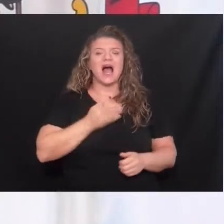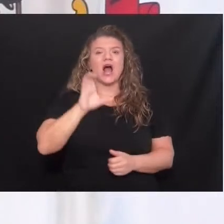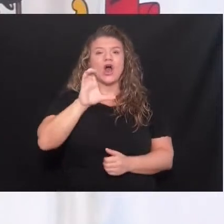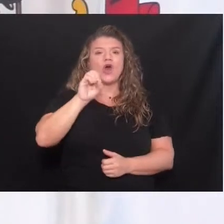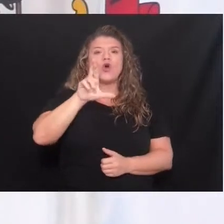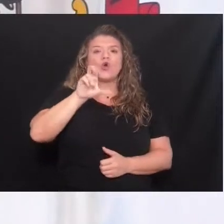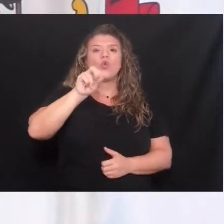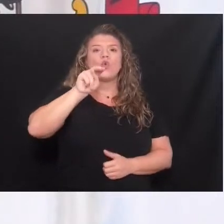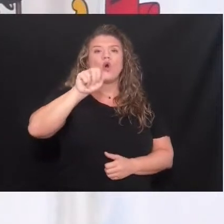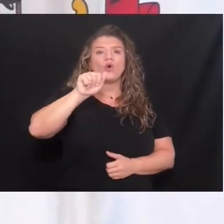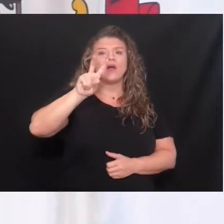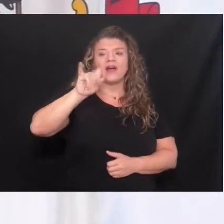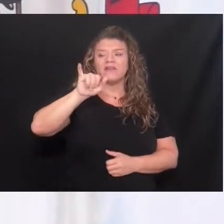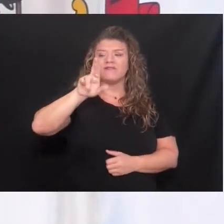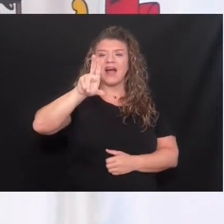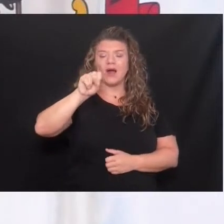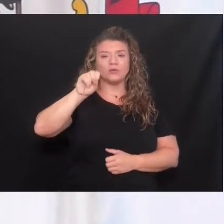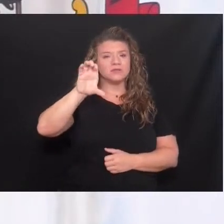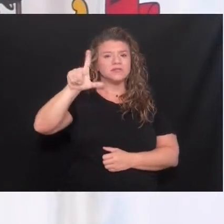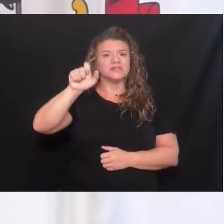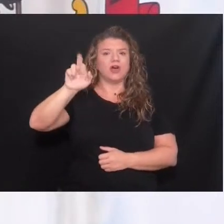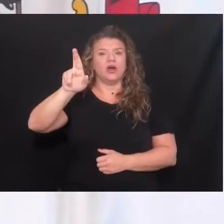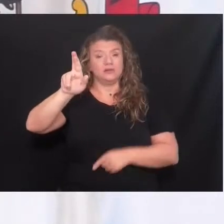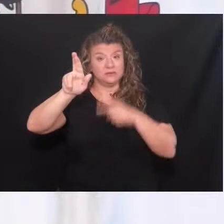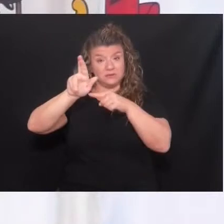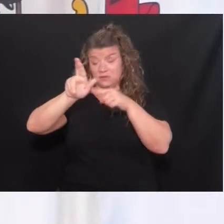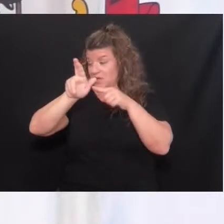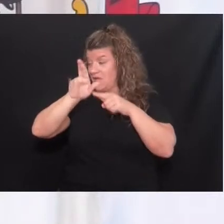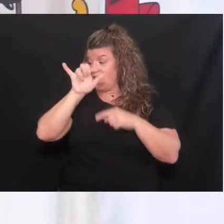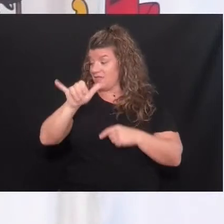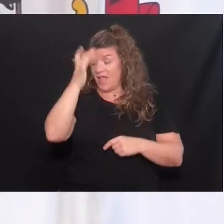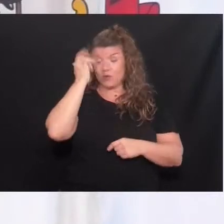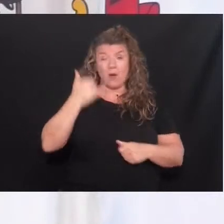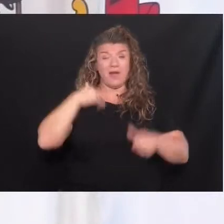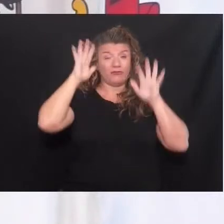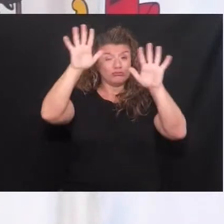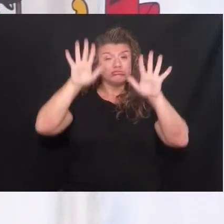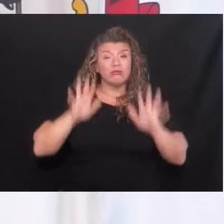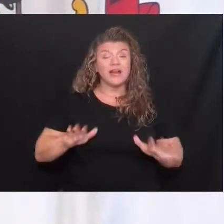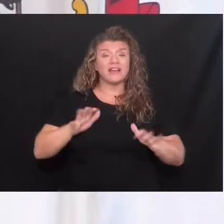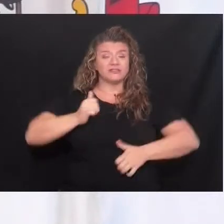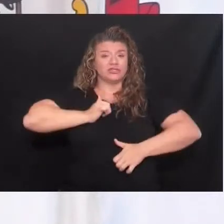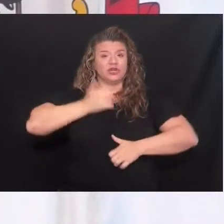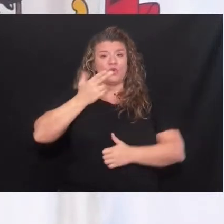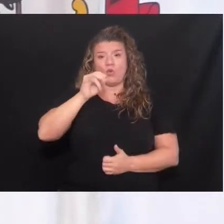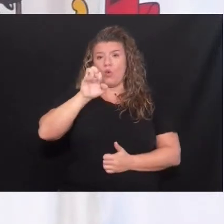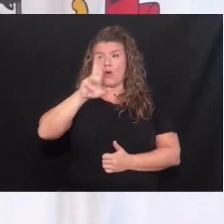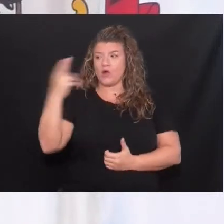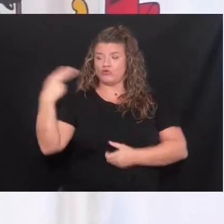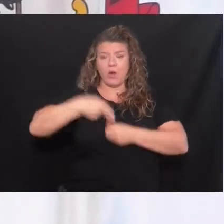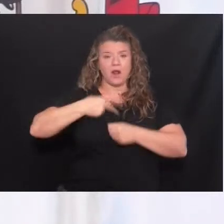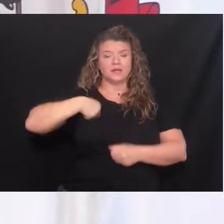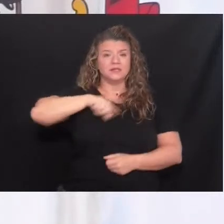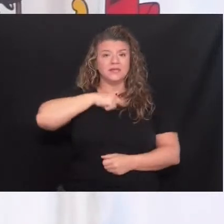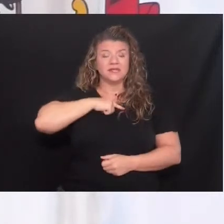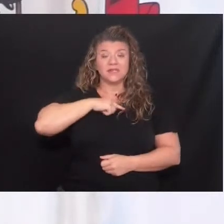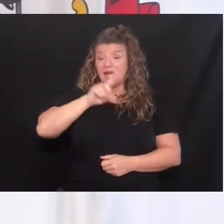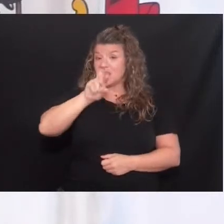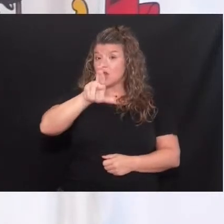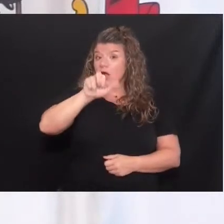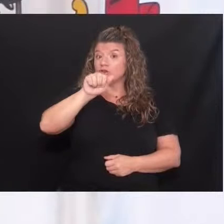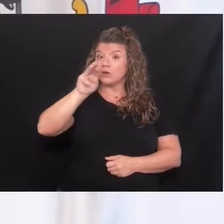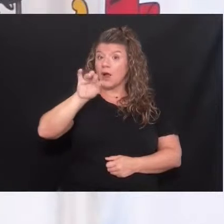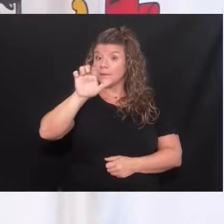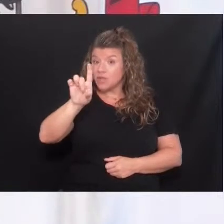coronavirus czar. That's why we have the greatness of General Hoyer right with us, and Dr.